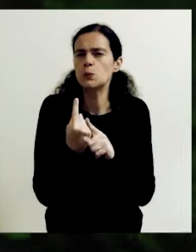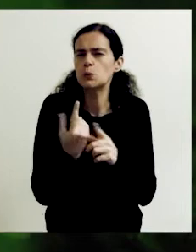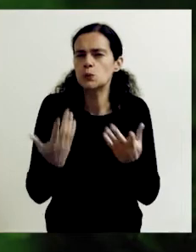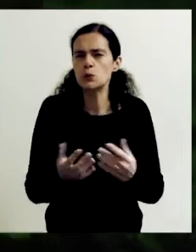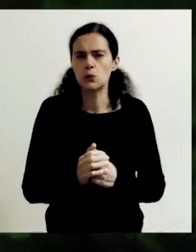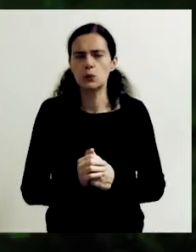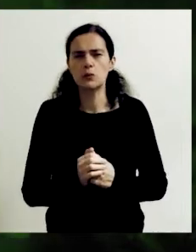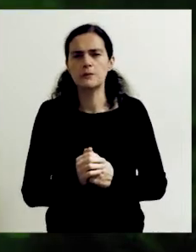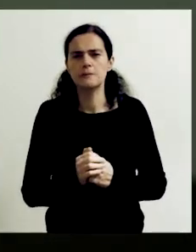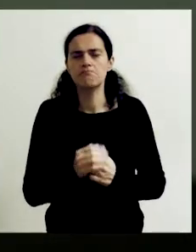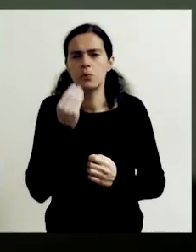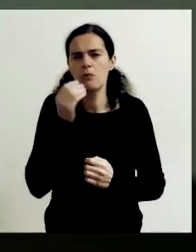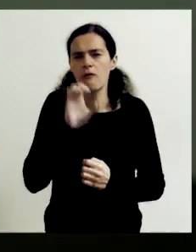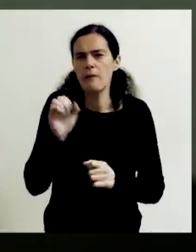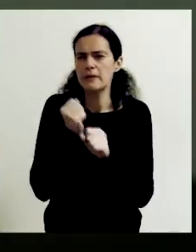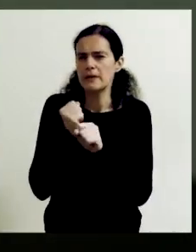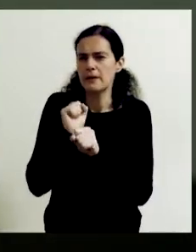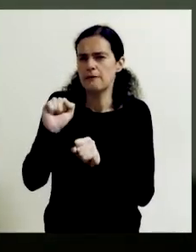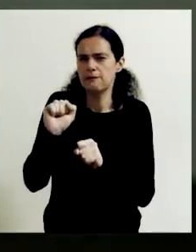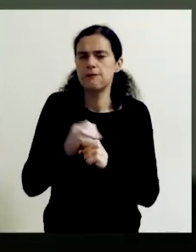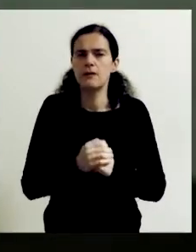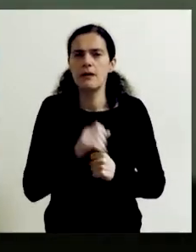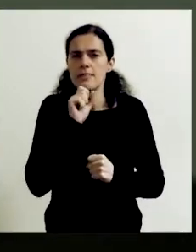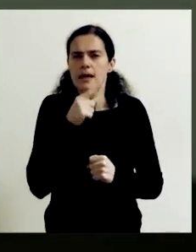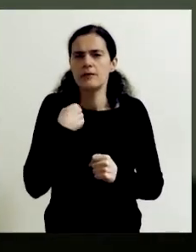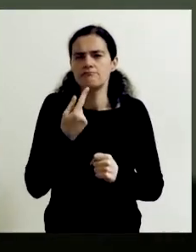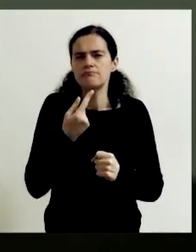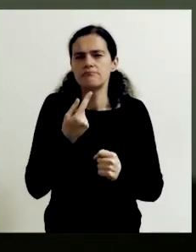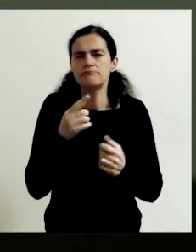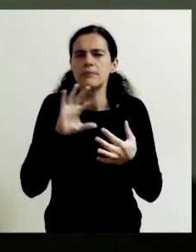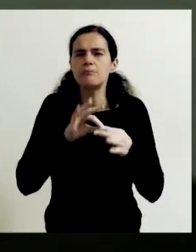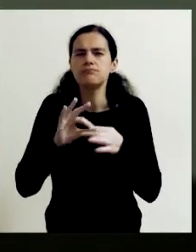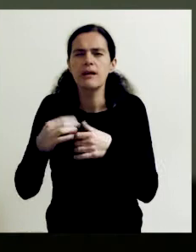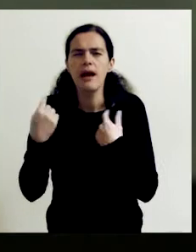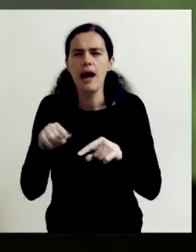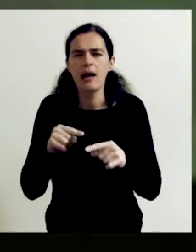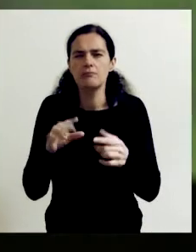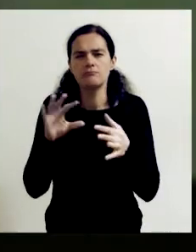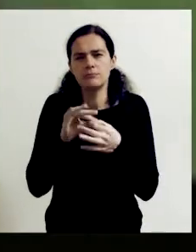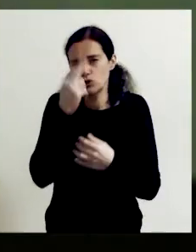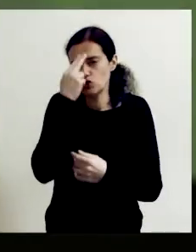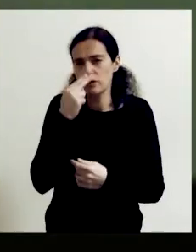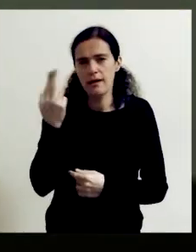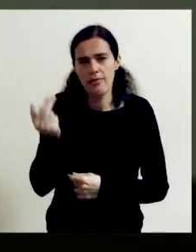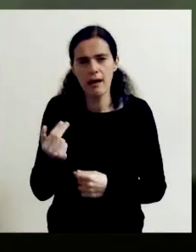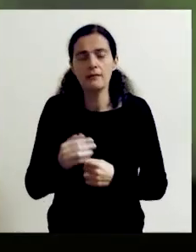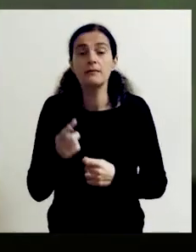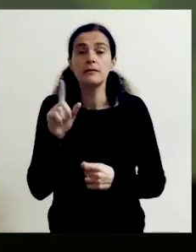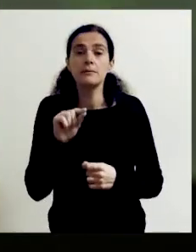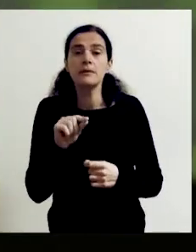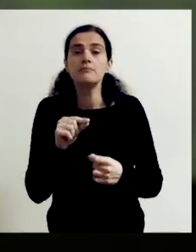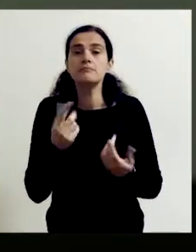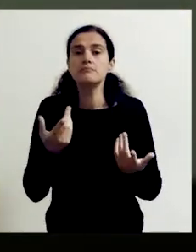that there is a way of working that you can actually trace within the history of art, and